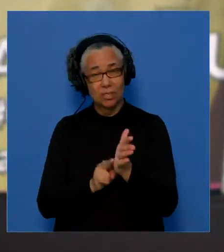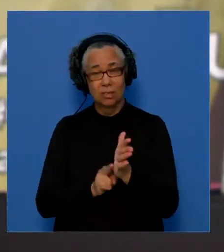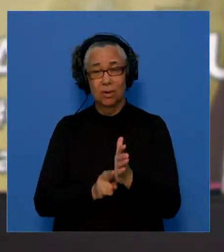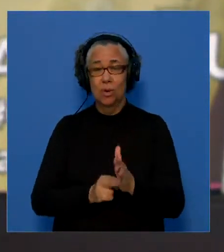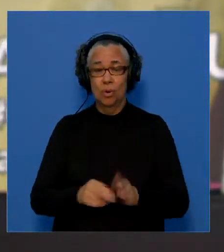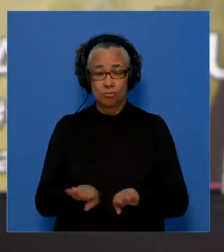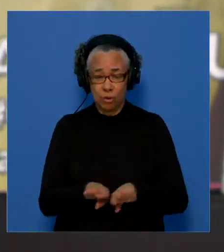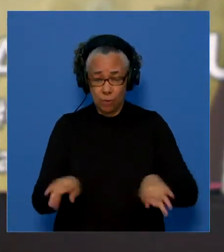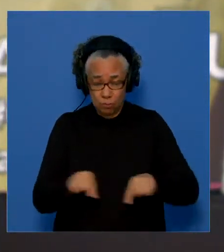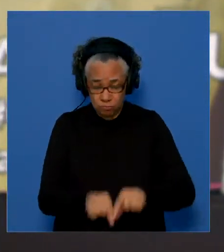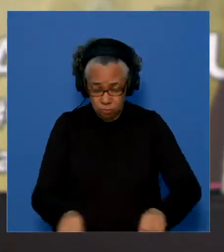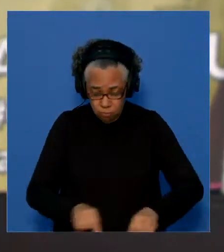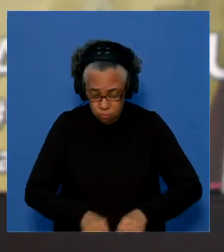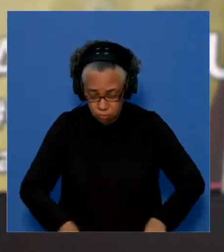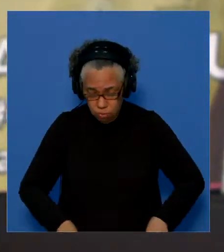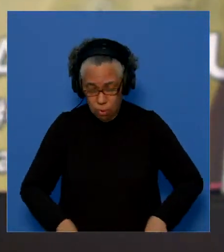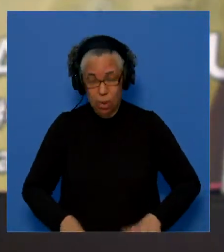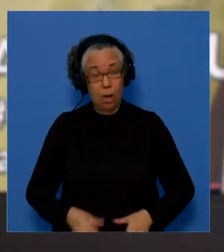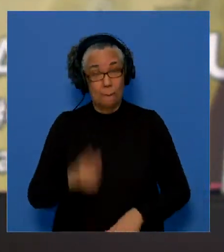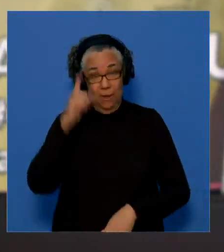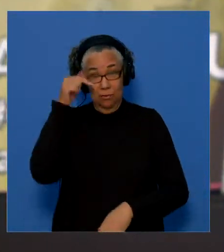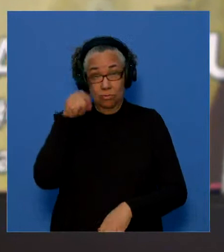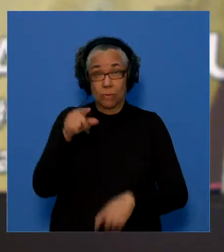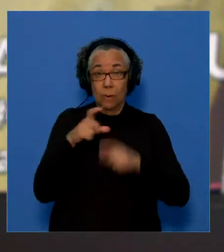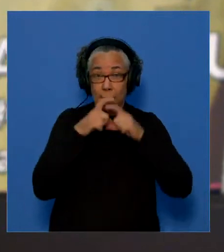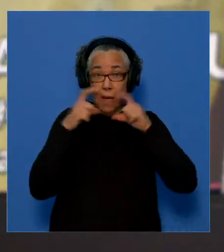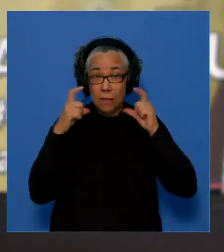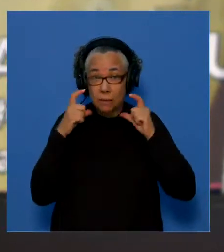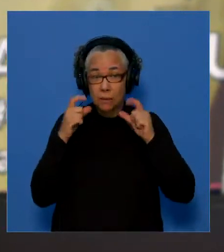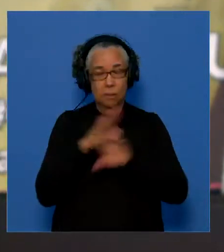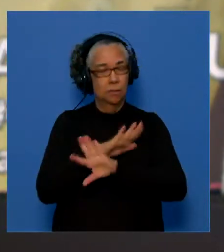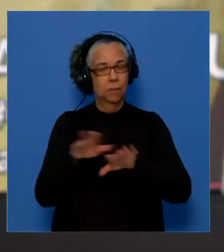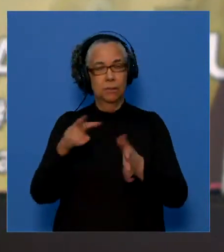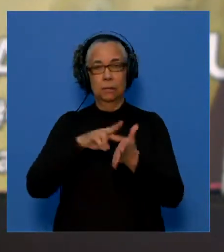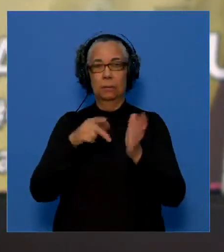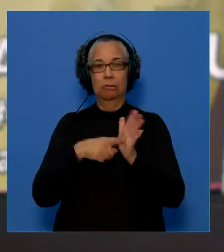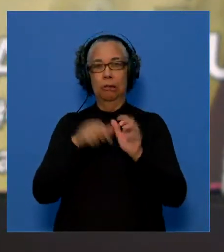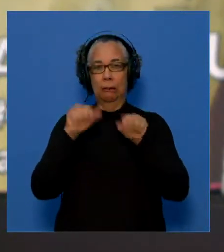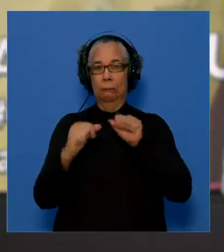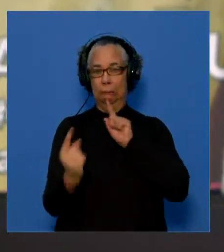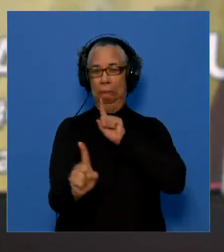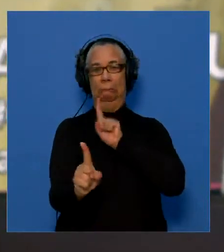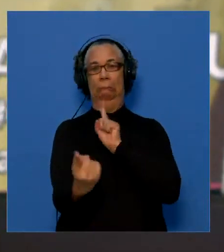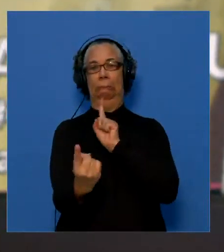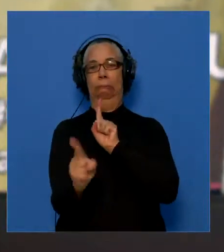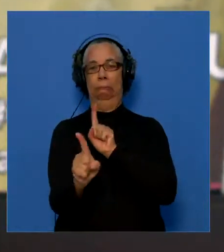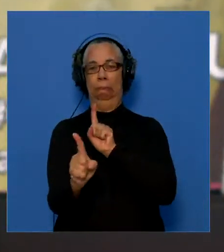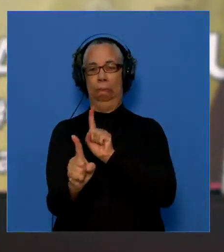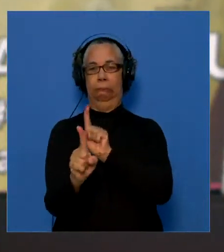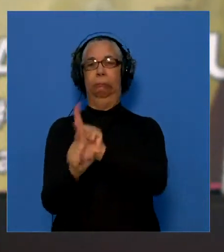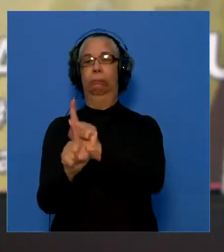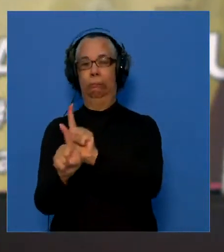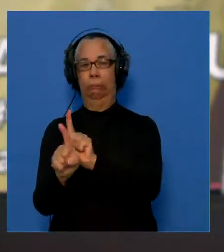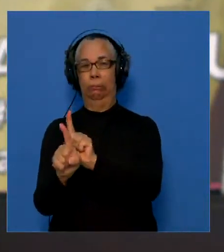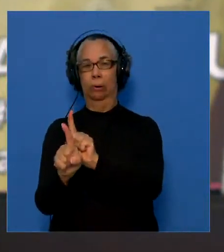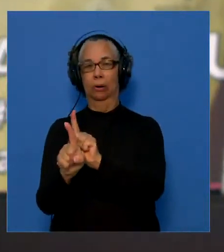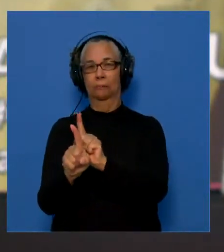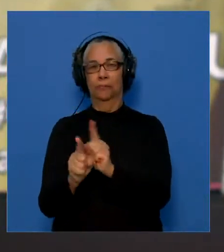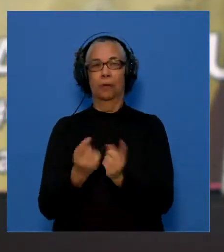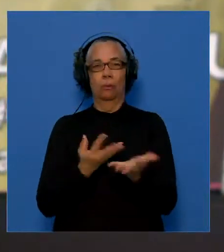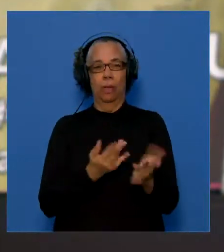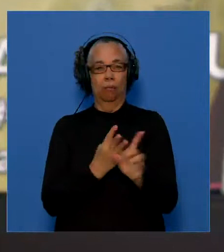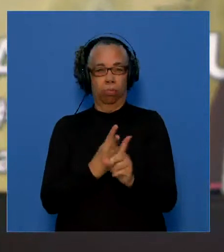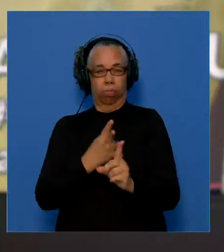a reason. Just because you are wearing a mask, that doesn't mean that you can stand closely behind the person in front of you while lining up at the